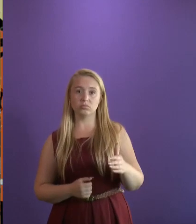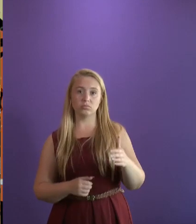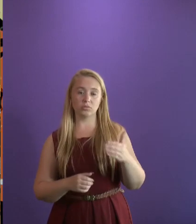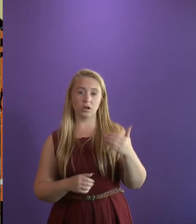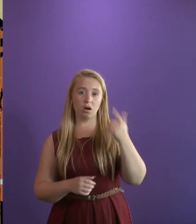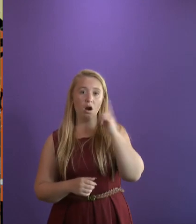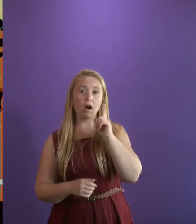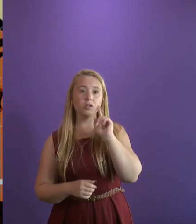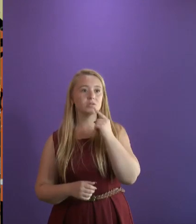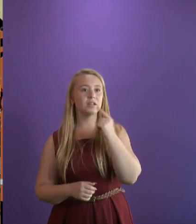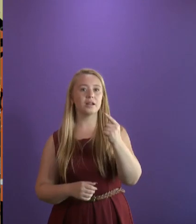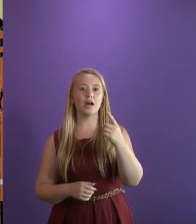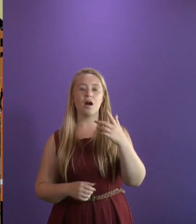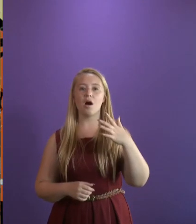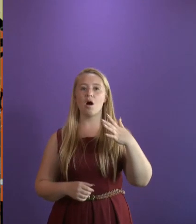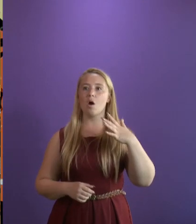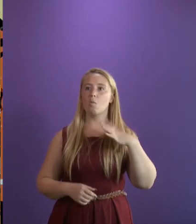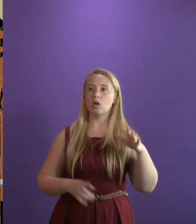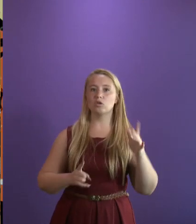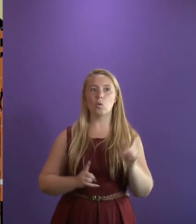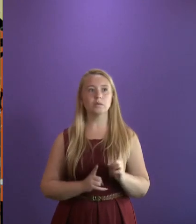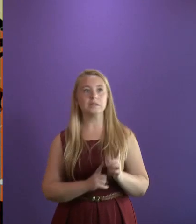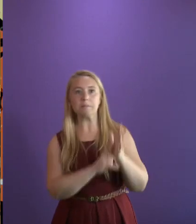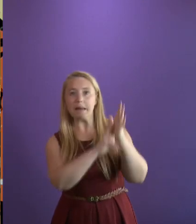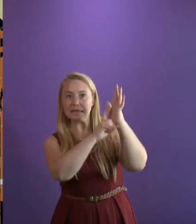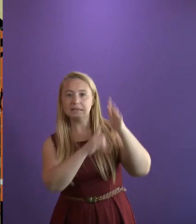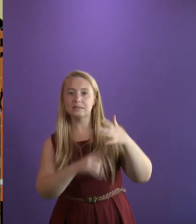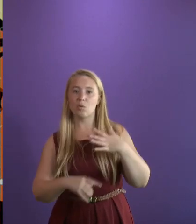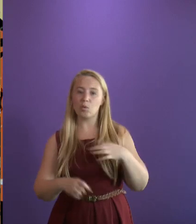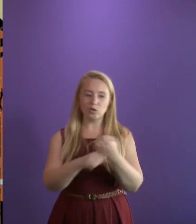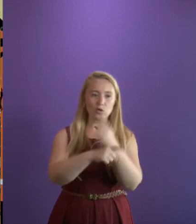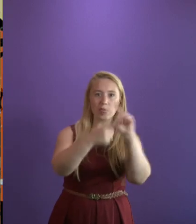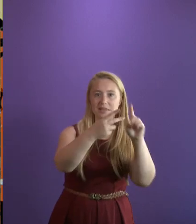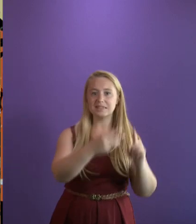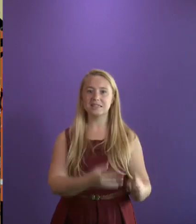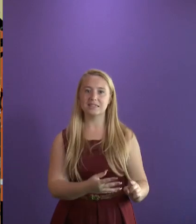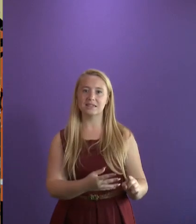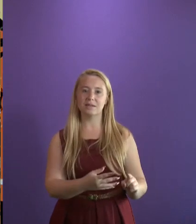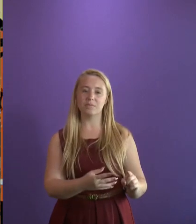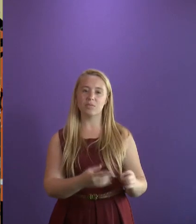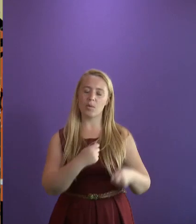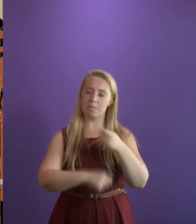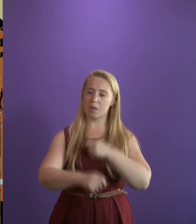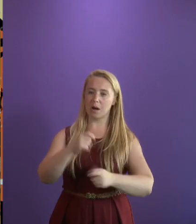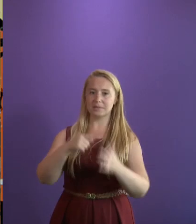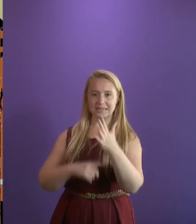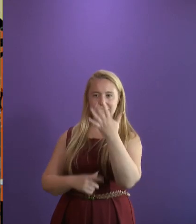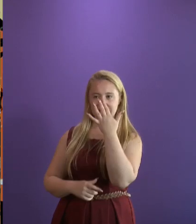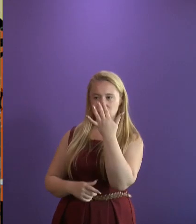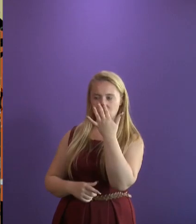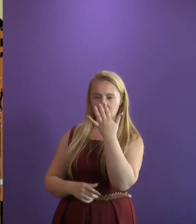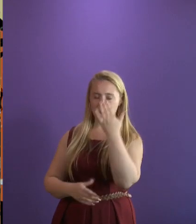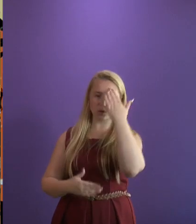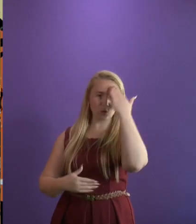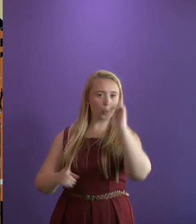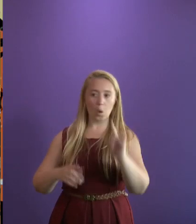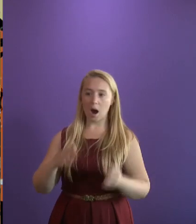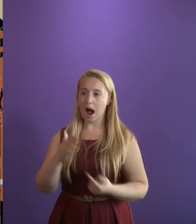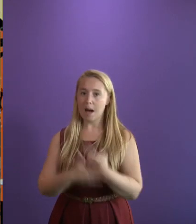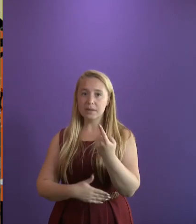I want to be an astronaut, I want to do this, I want to do that. But the difference is once you get into those teenage years, and I don't know what happens, whether